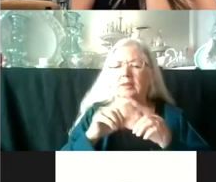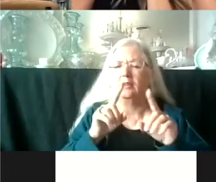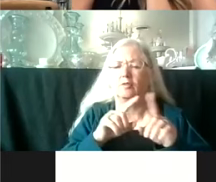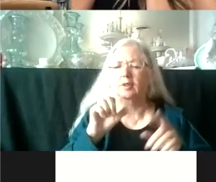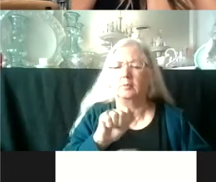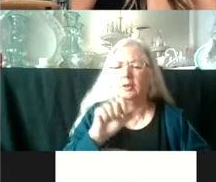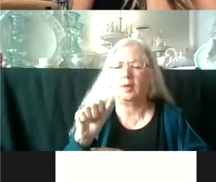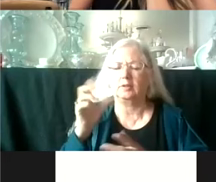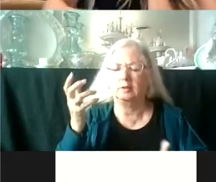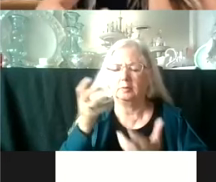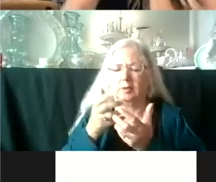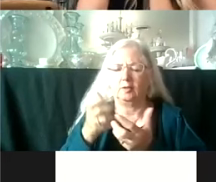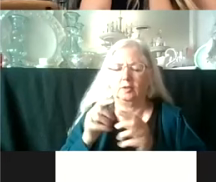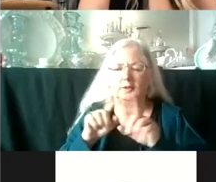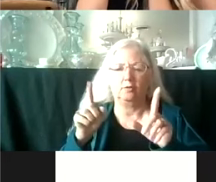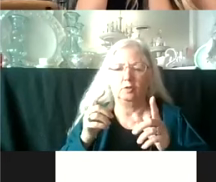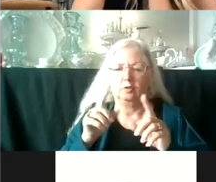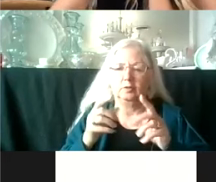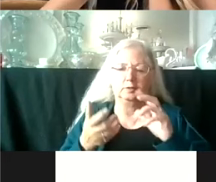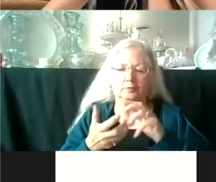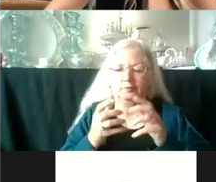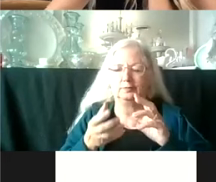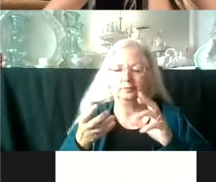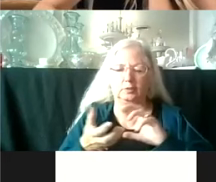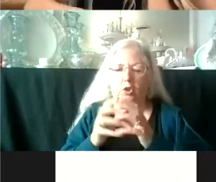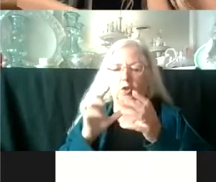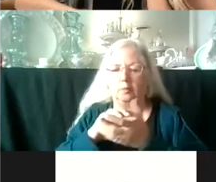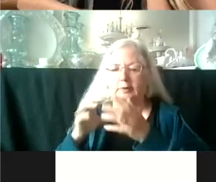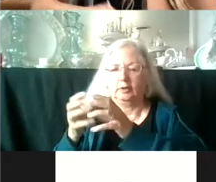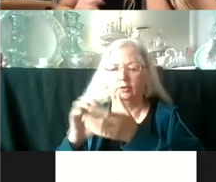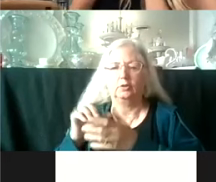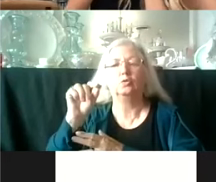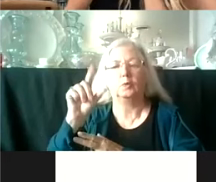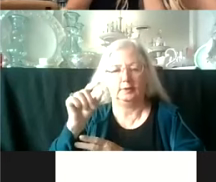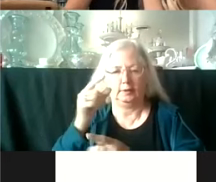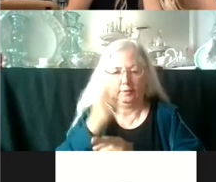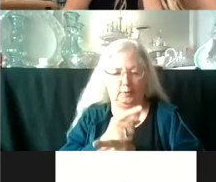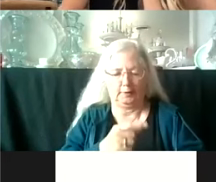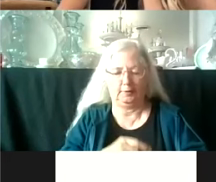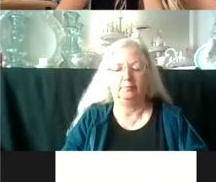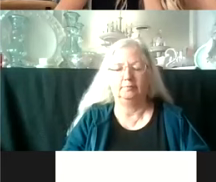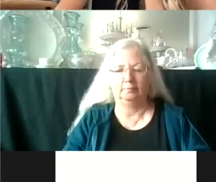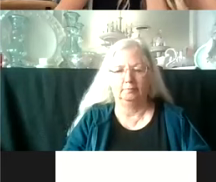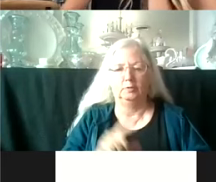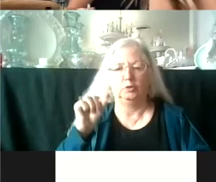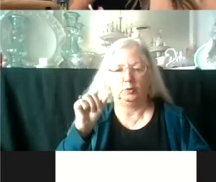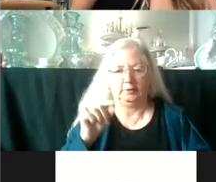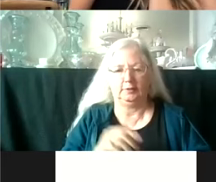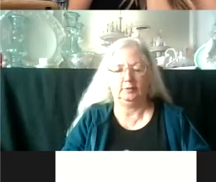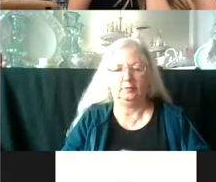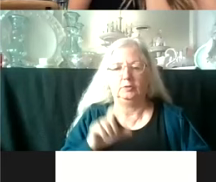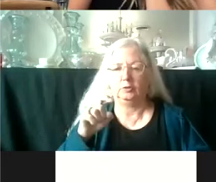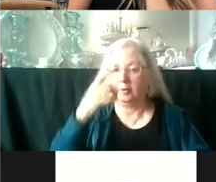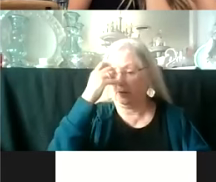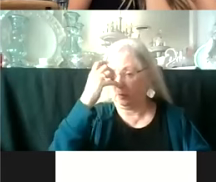put together in different combinations to make all of our proteins? 20. Excellent. Right? And again, do you have to memorize